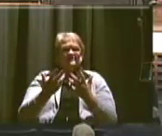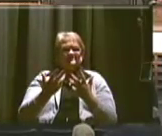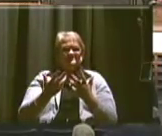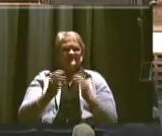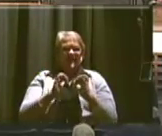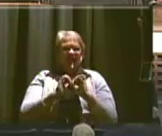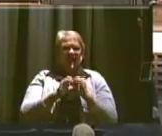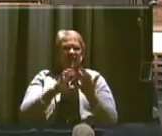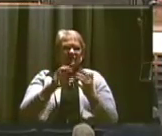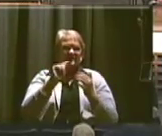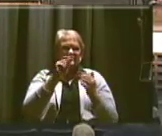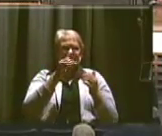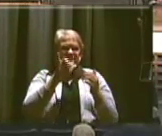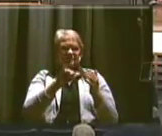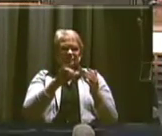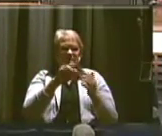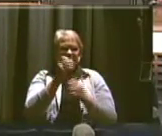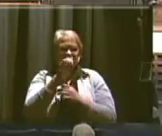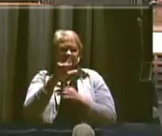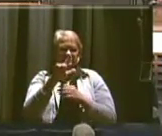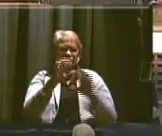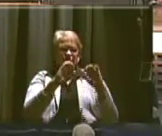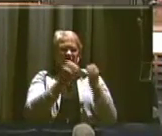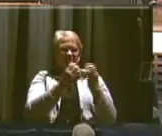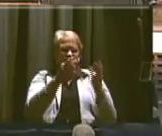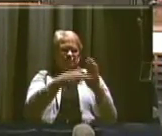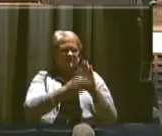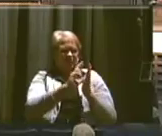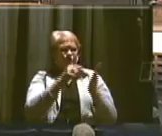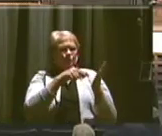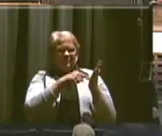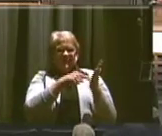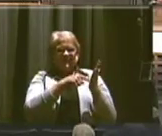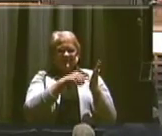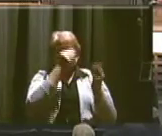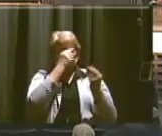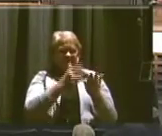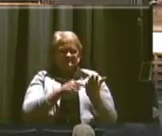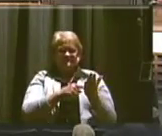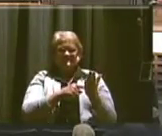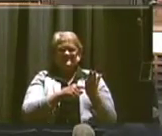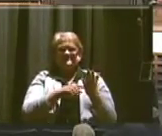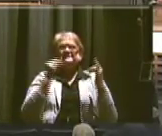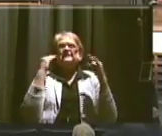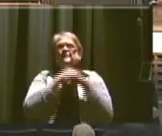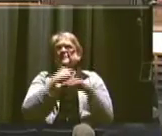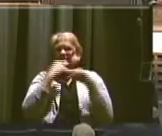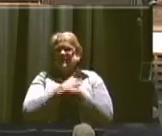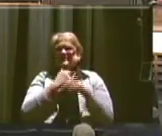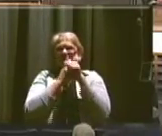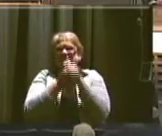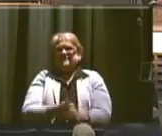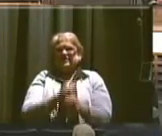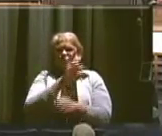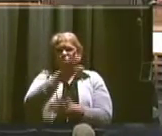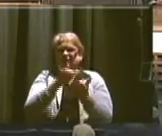the Attorney General's office to review that. Enough with the procedure. The sense of the board